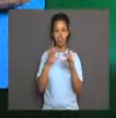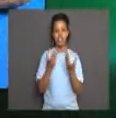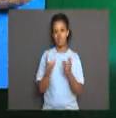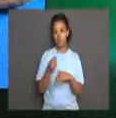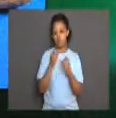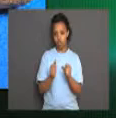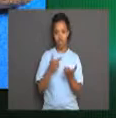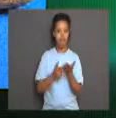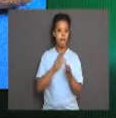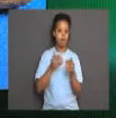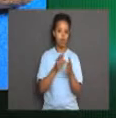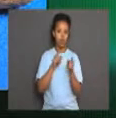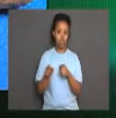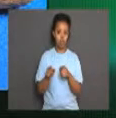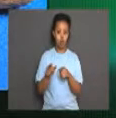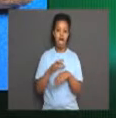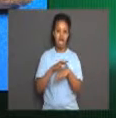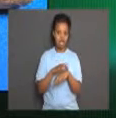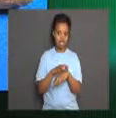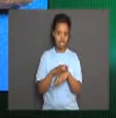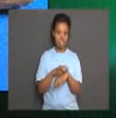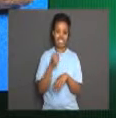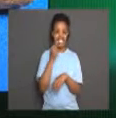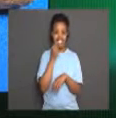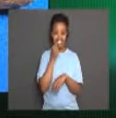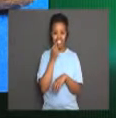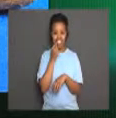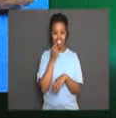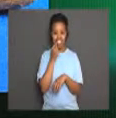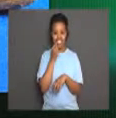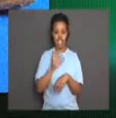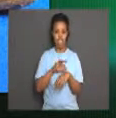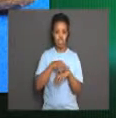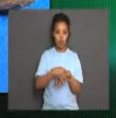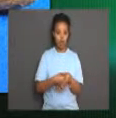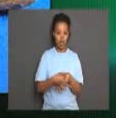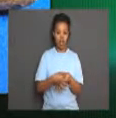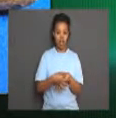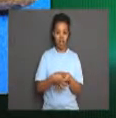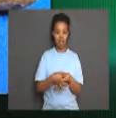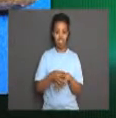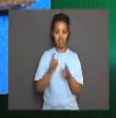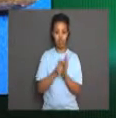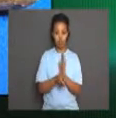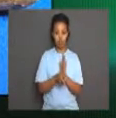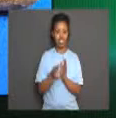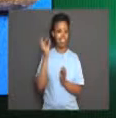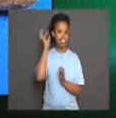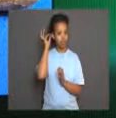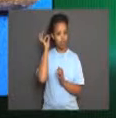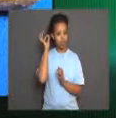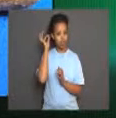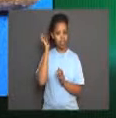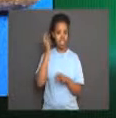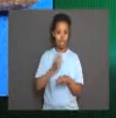This includes bones, teeth, skin impressions, hair,